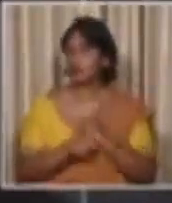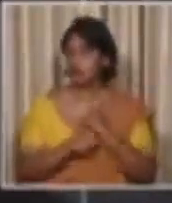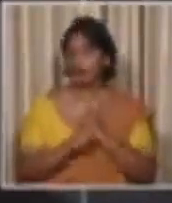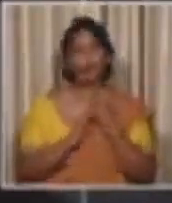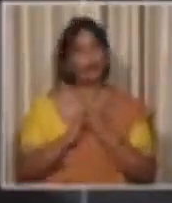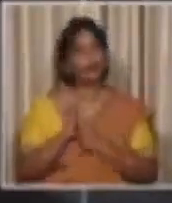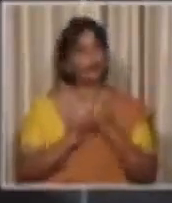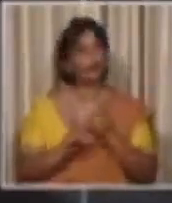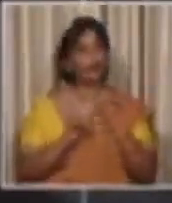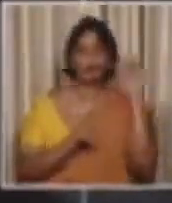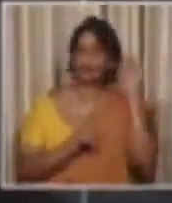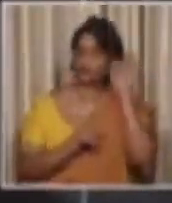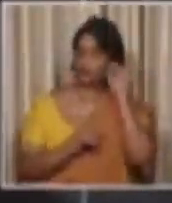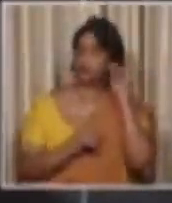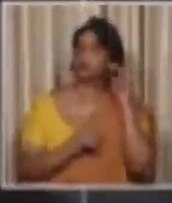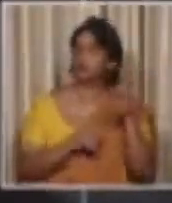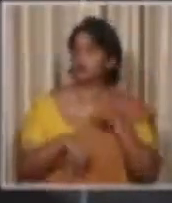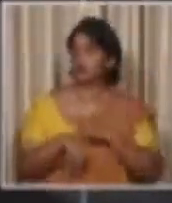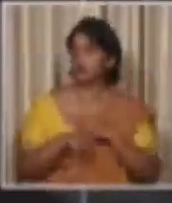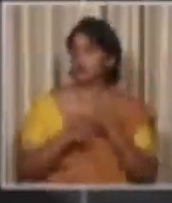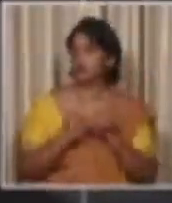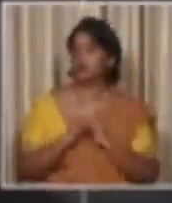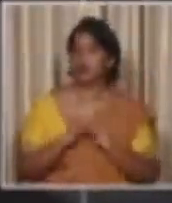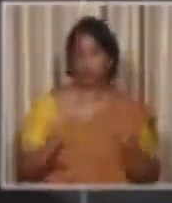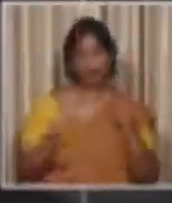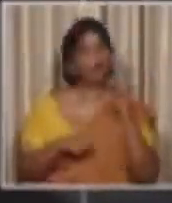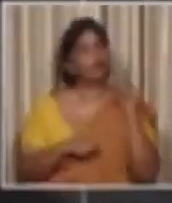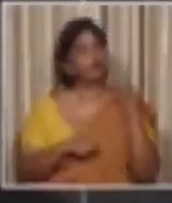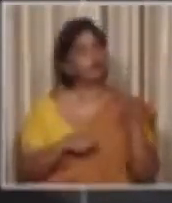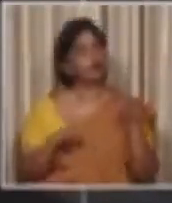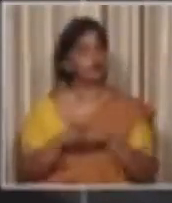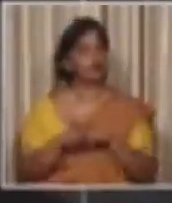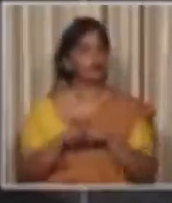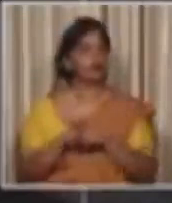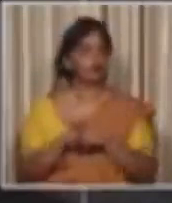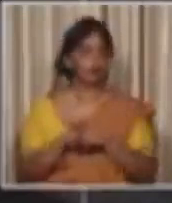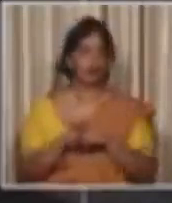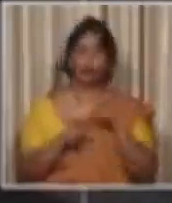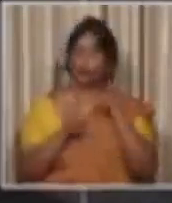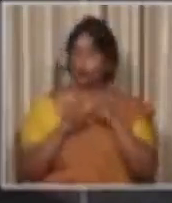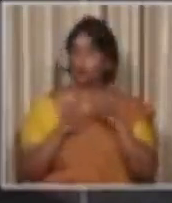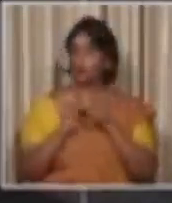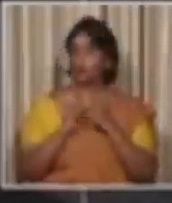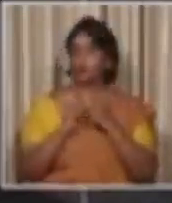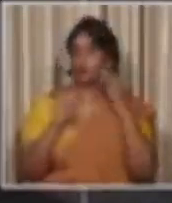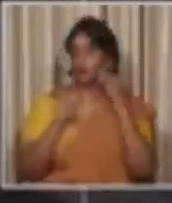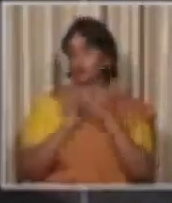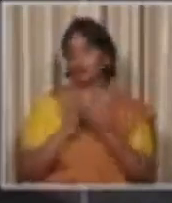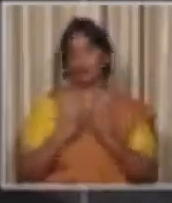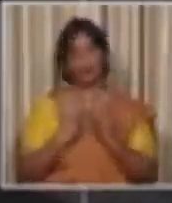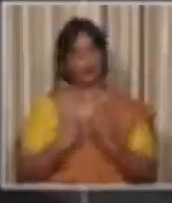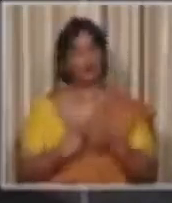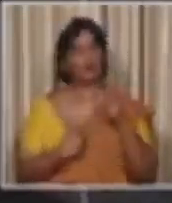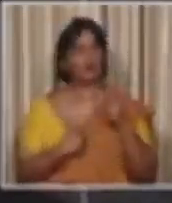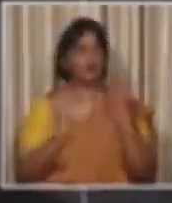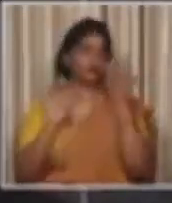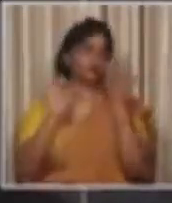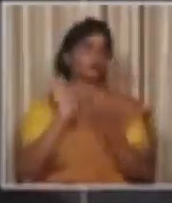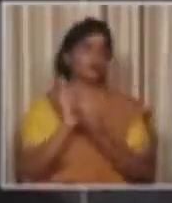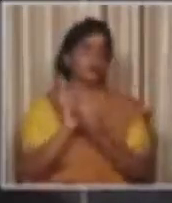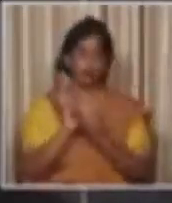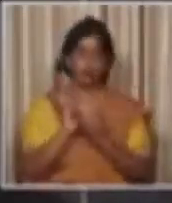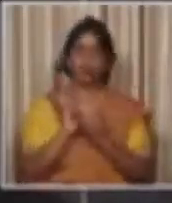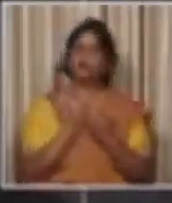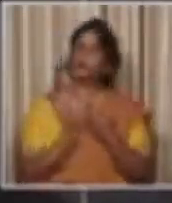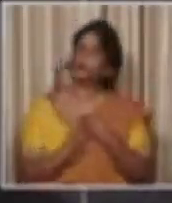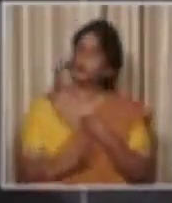threshold. So these are questions that come to mind for the public. And I propose that the Committee on Public